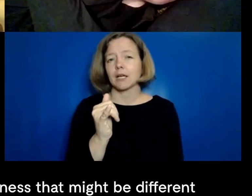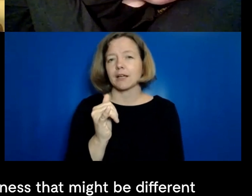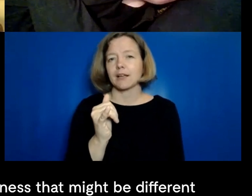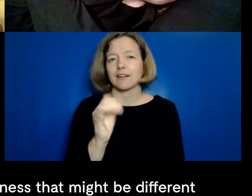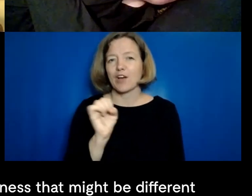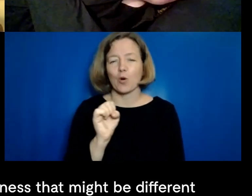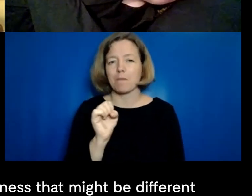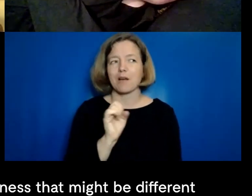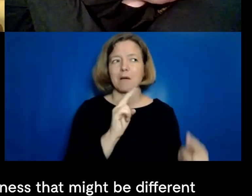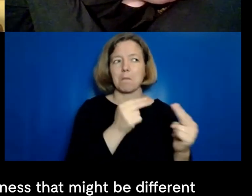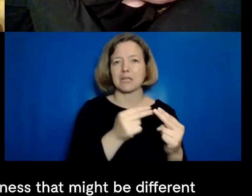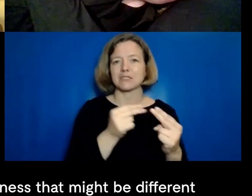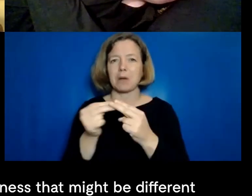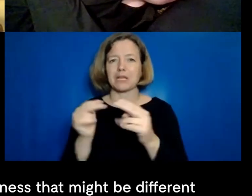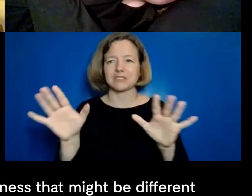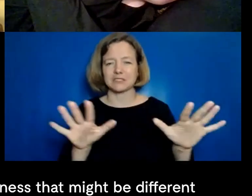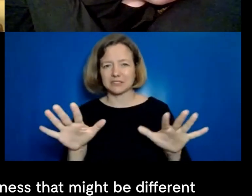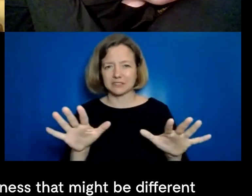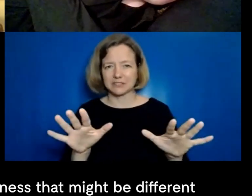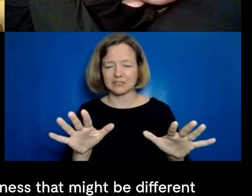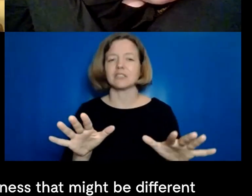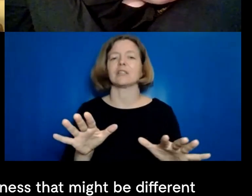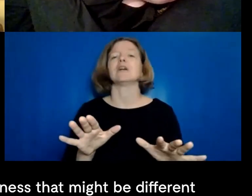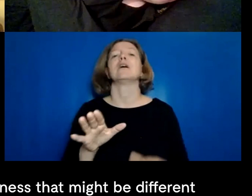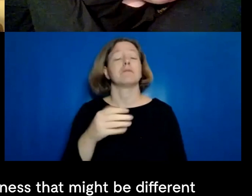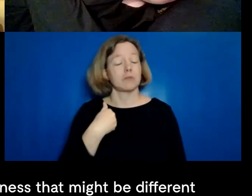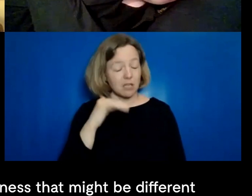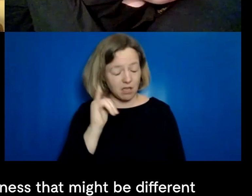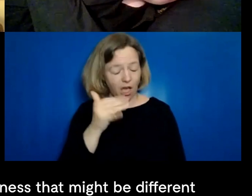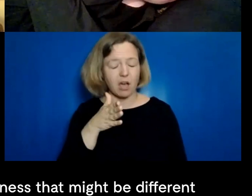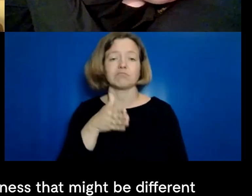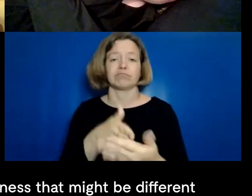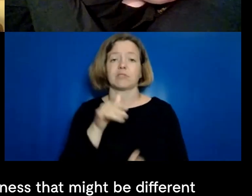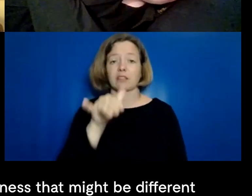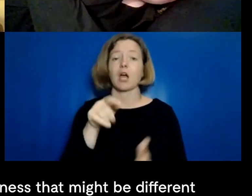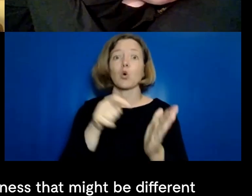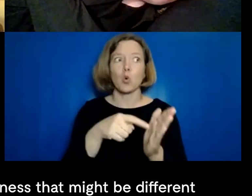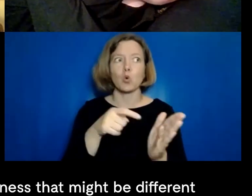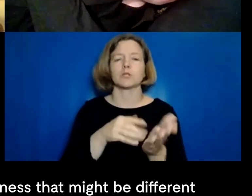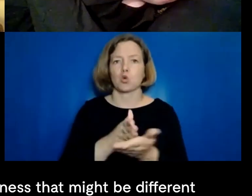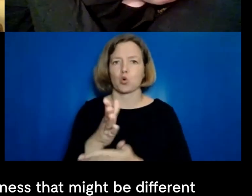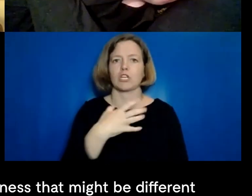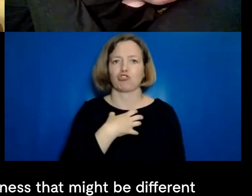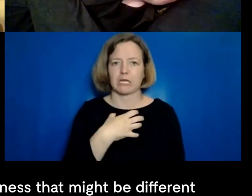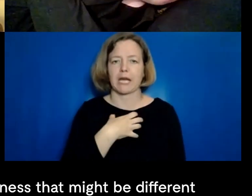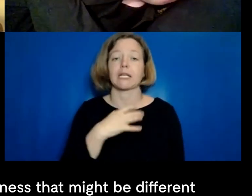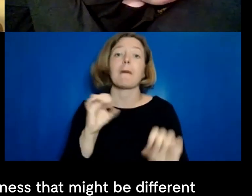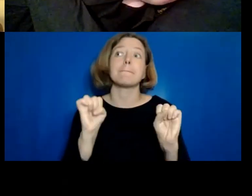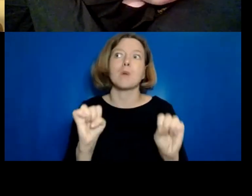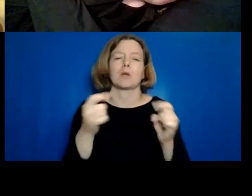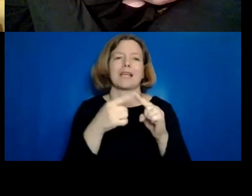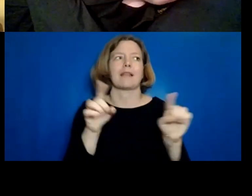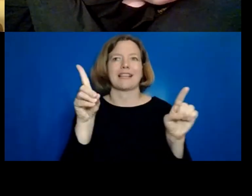experience disability due to chronic illness that might be different from other disabled people.